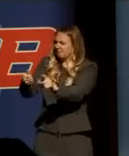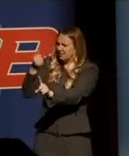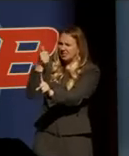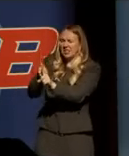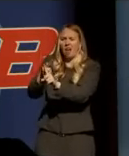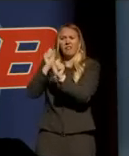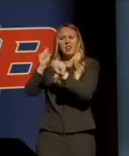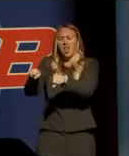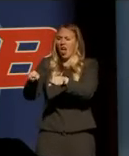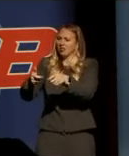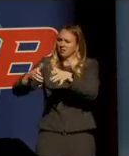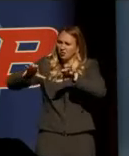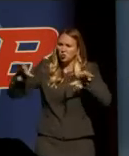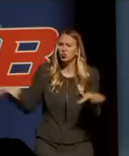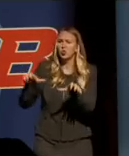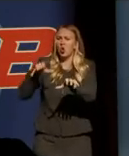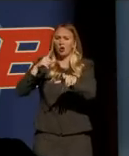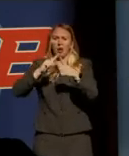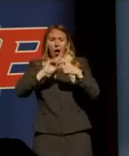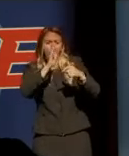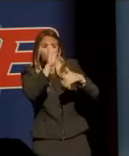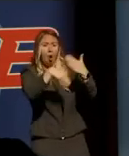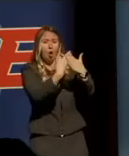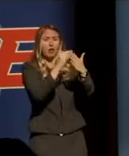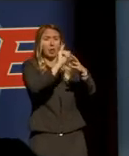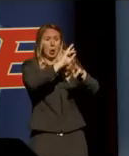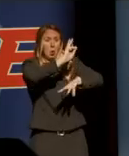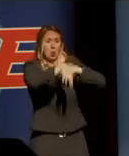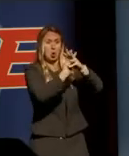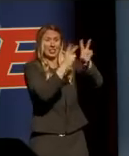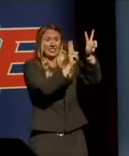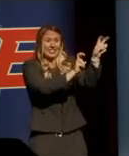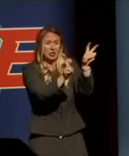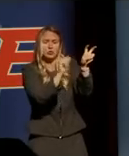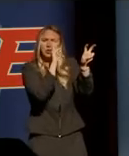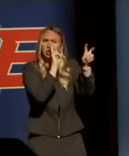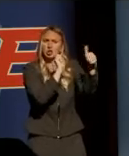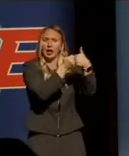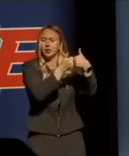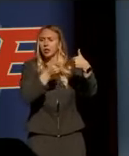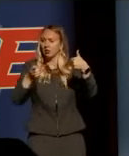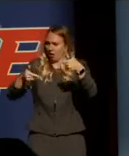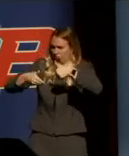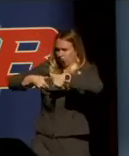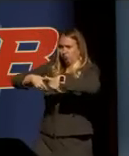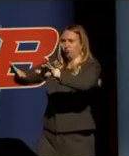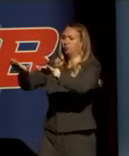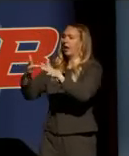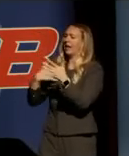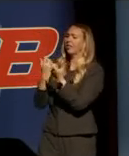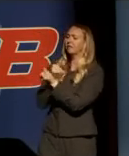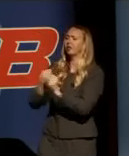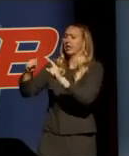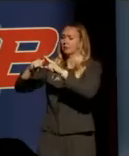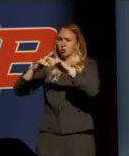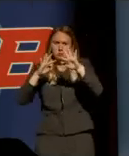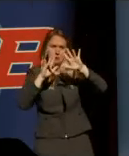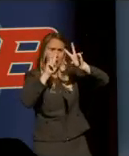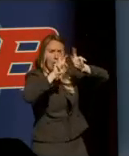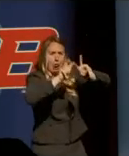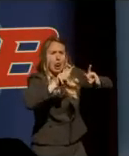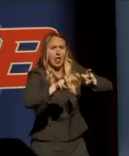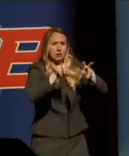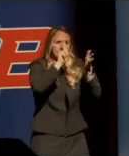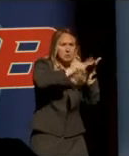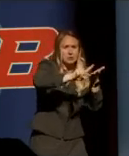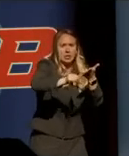the hard problems in this world today. We are knowledge creators that support every